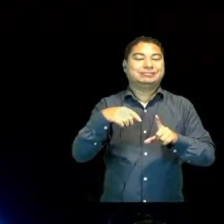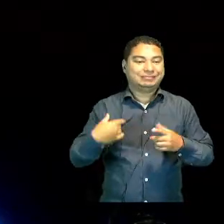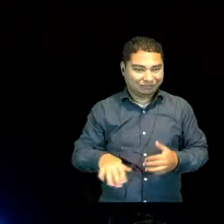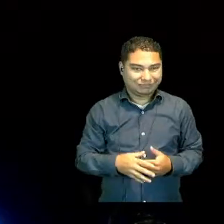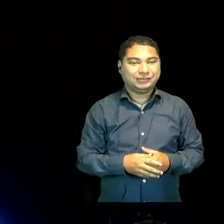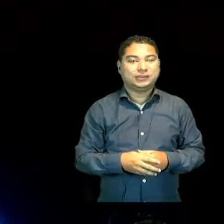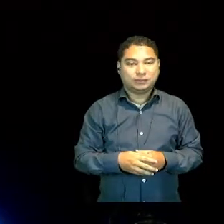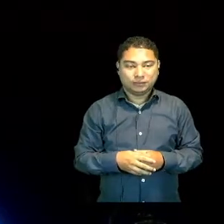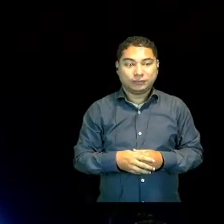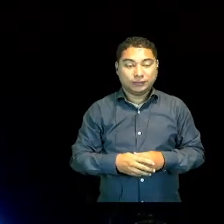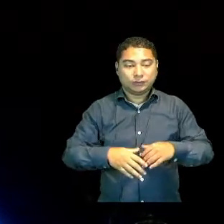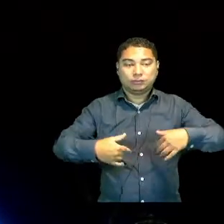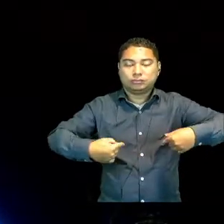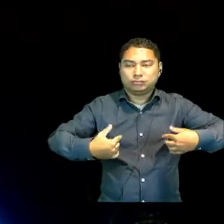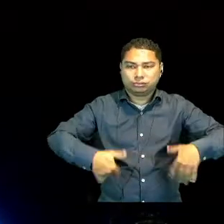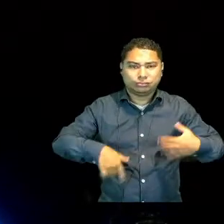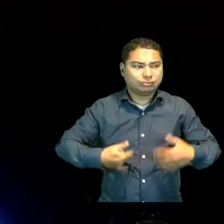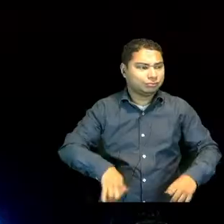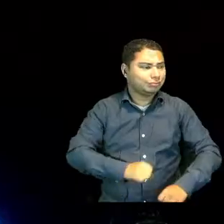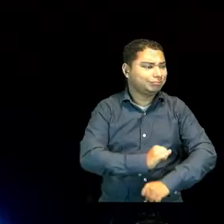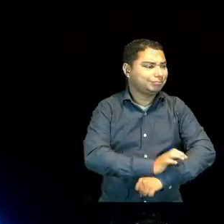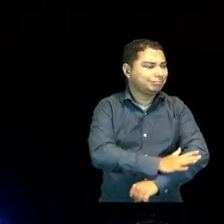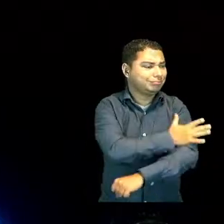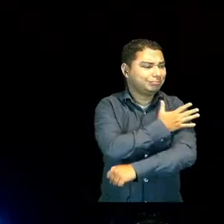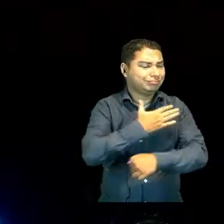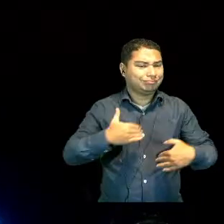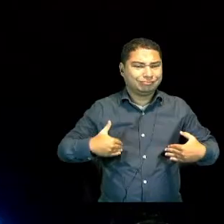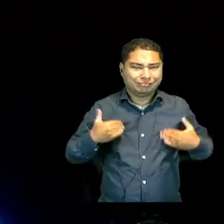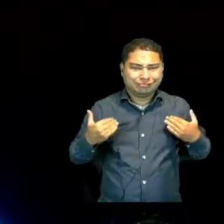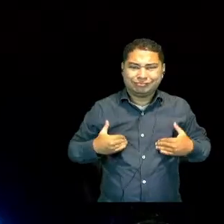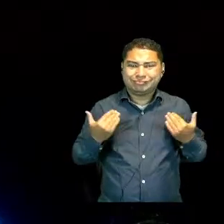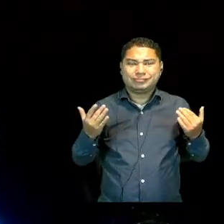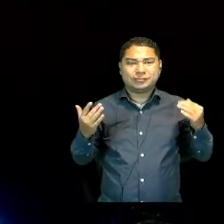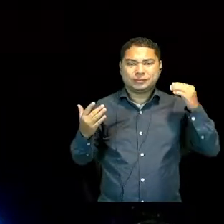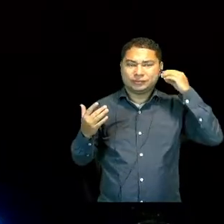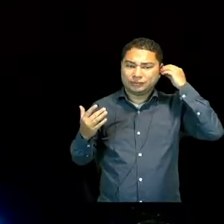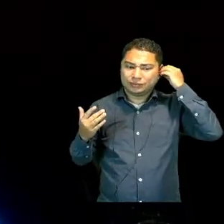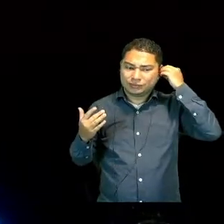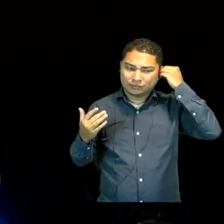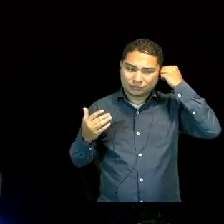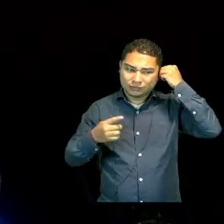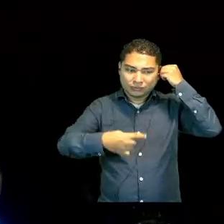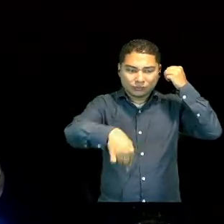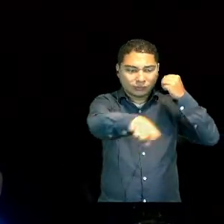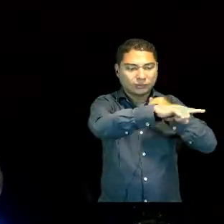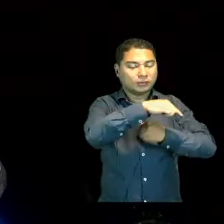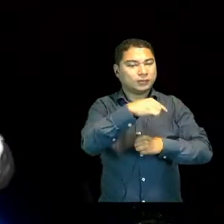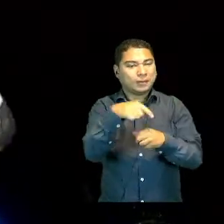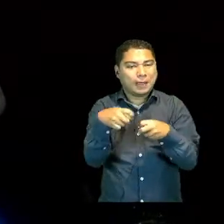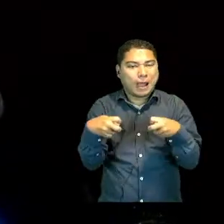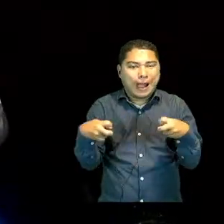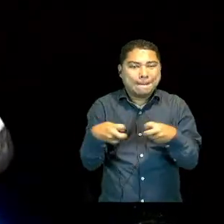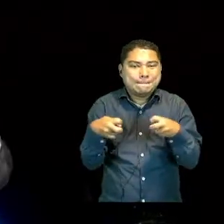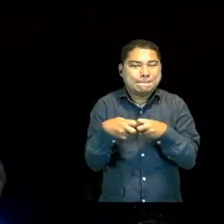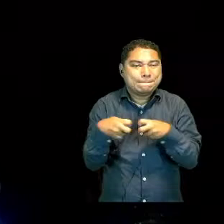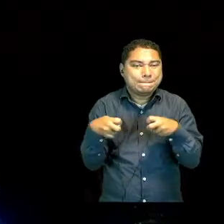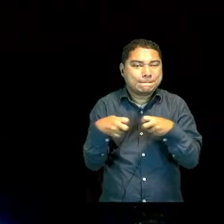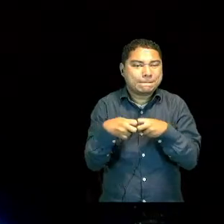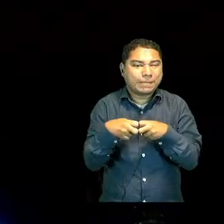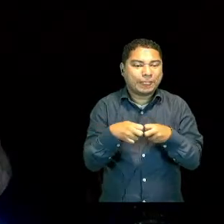Because the burden of the immediate presence of fascism has been